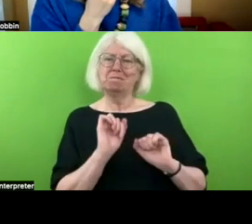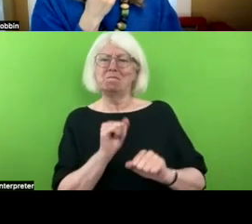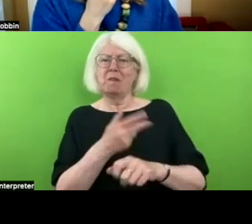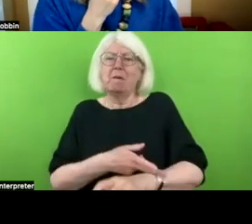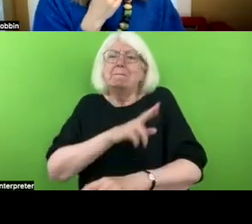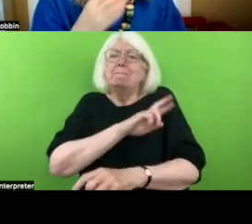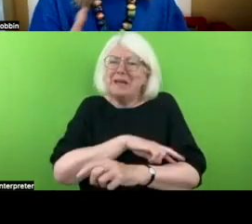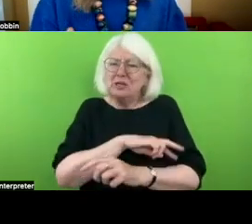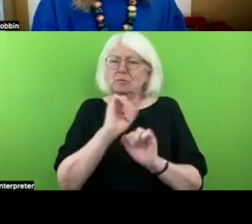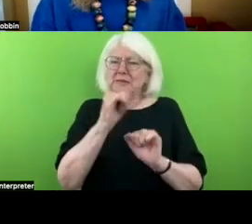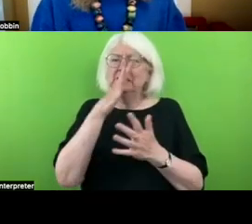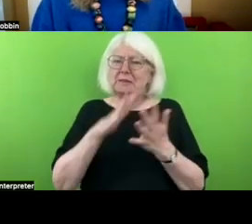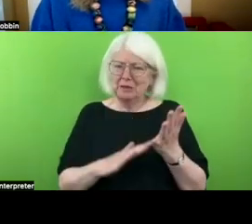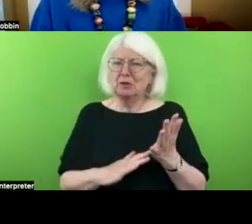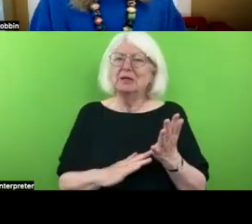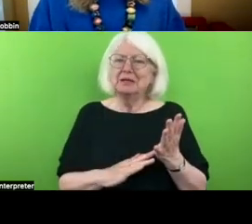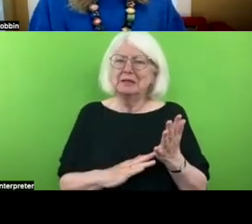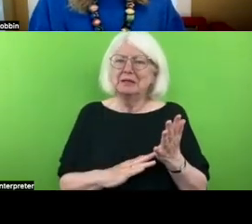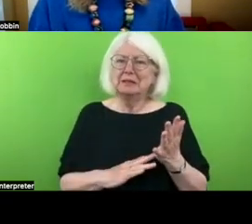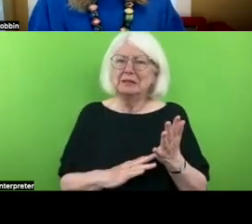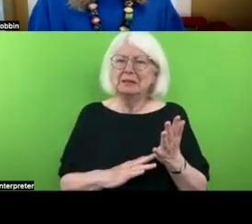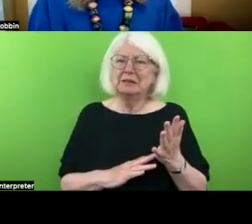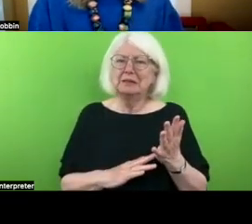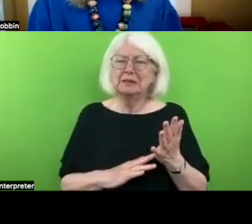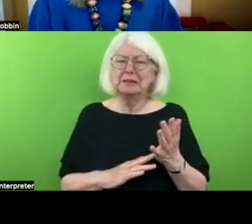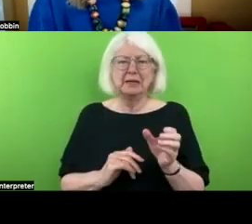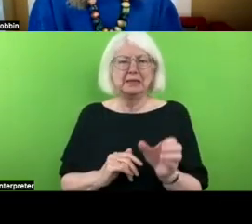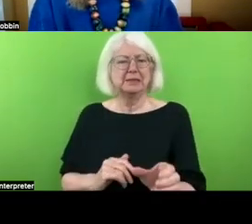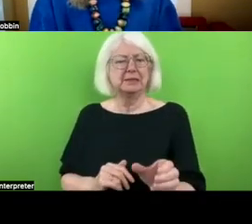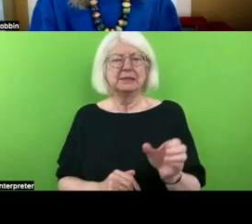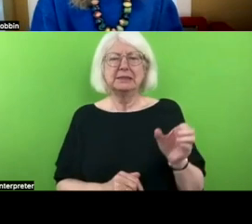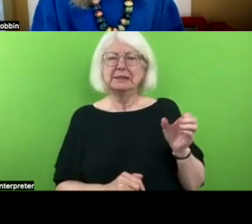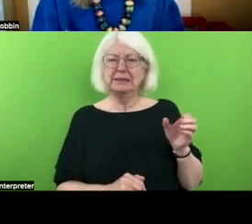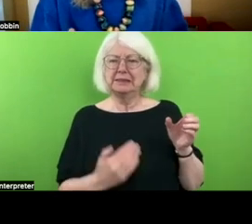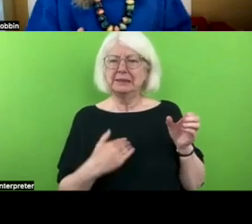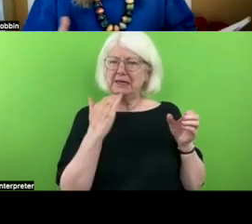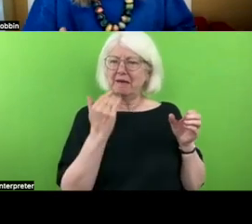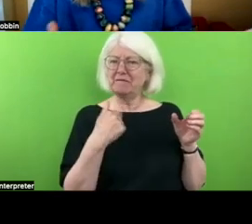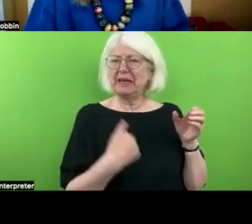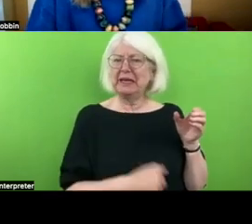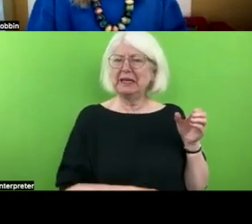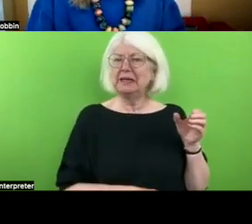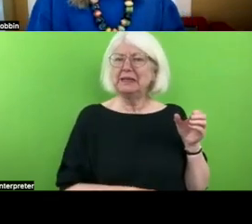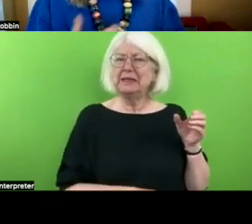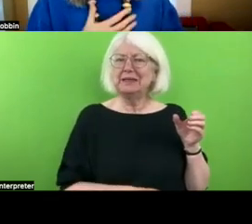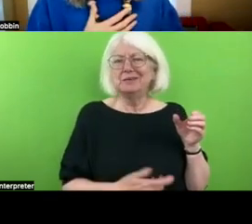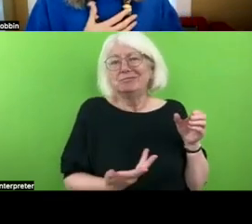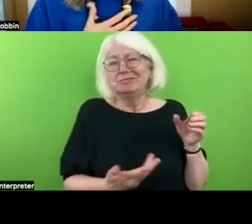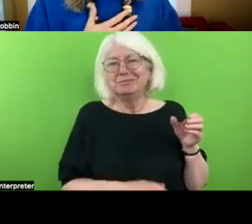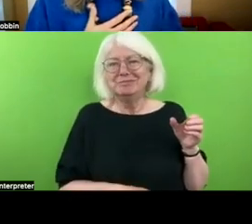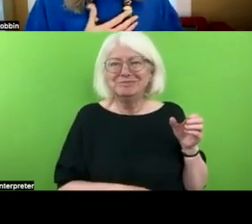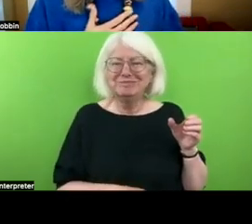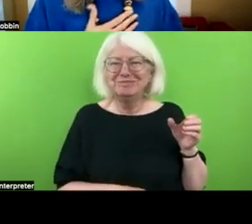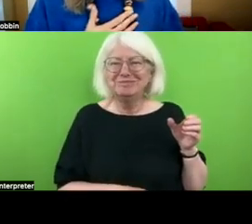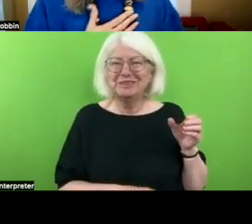diocesan bishop's experience, might have been that their slice of the power cake was plenty big enough, and that perhaps helped them